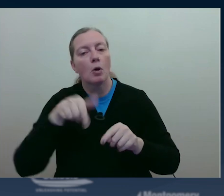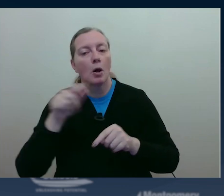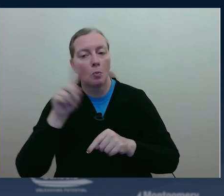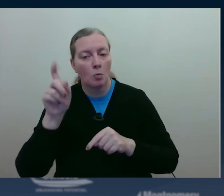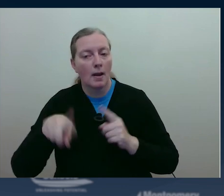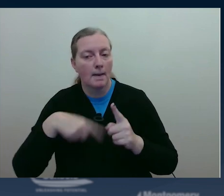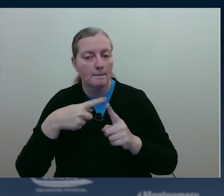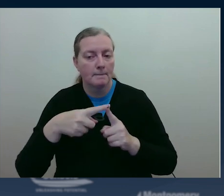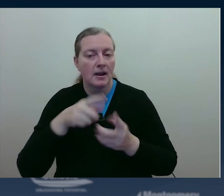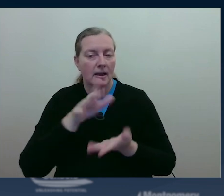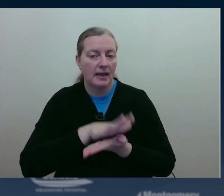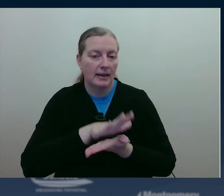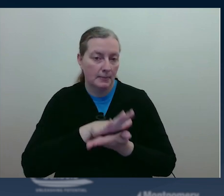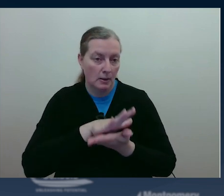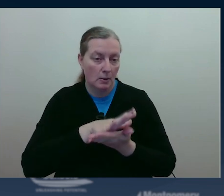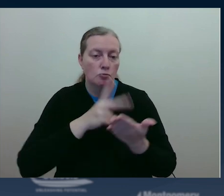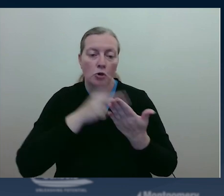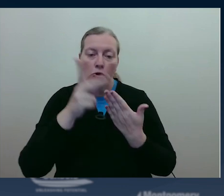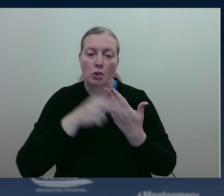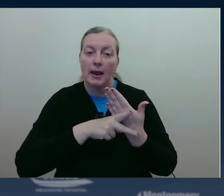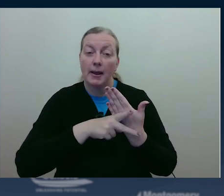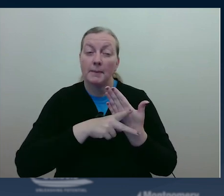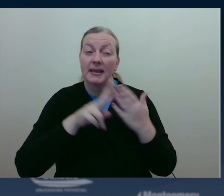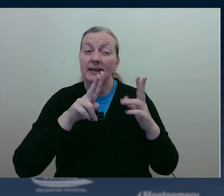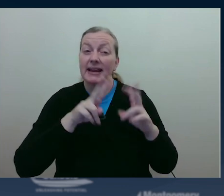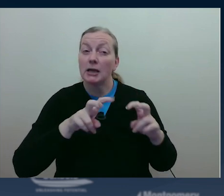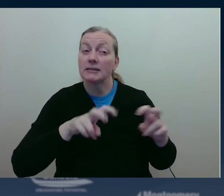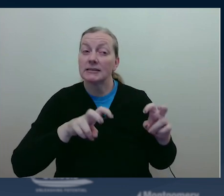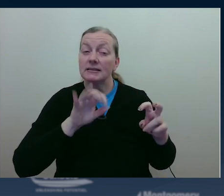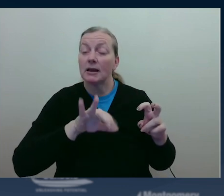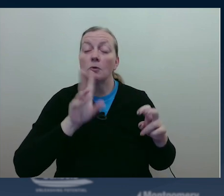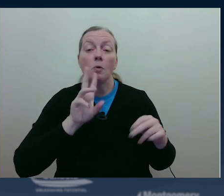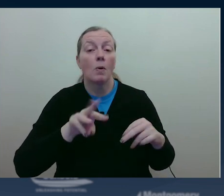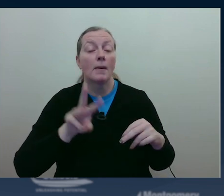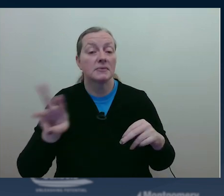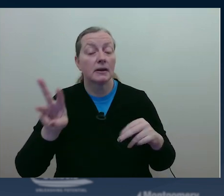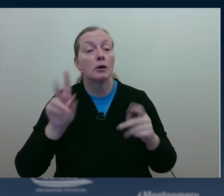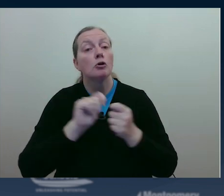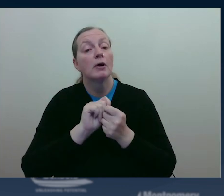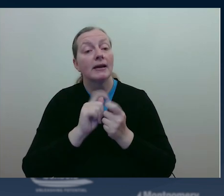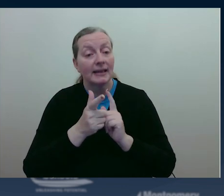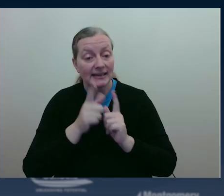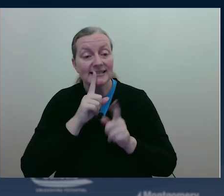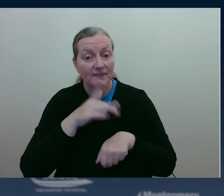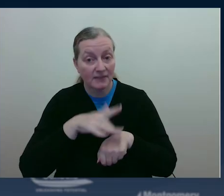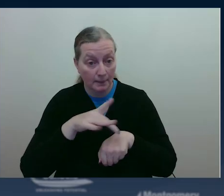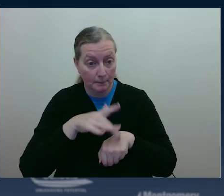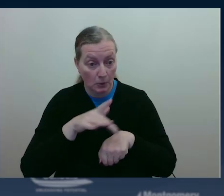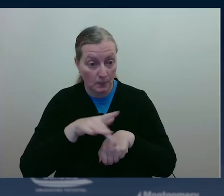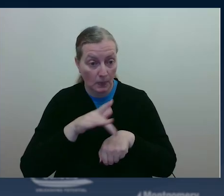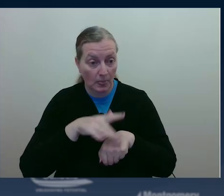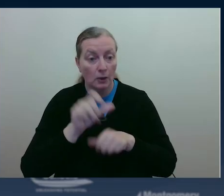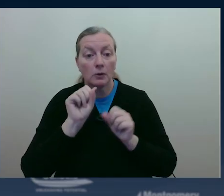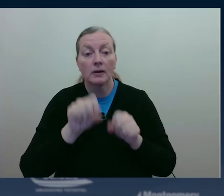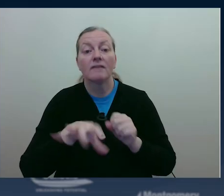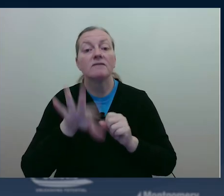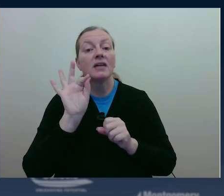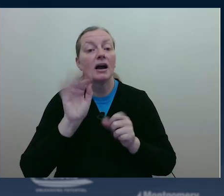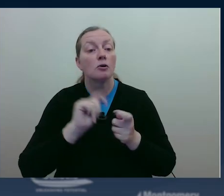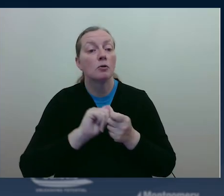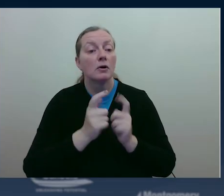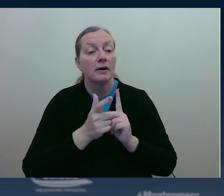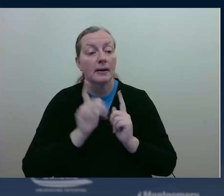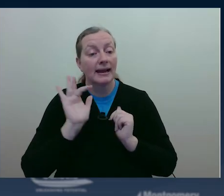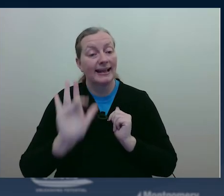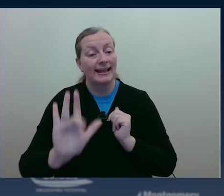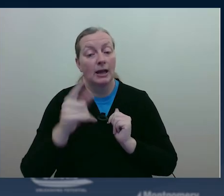website. Translation is available. You can access translation by clicking the globe on the lower right